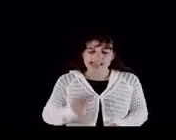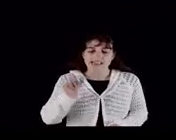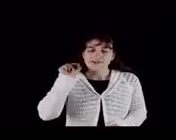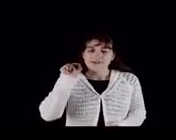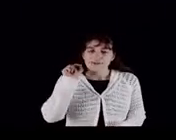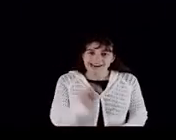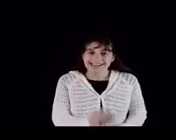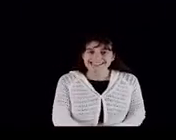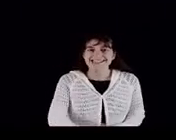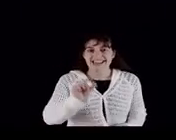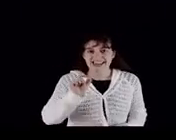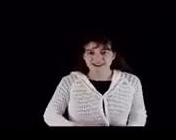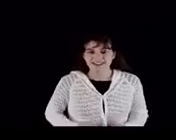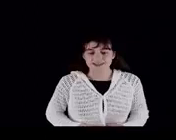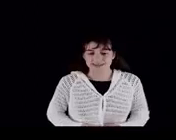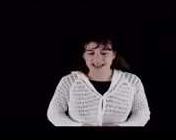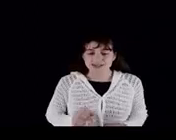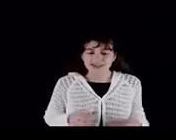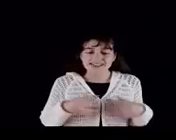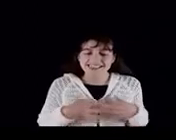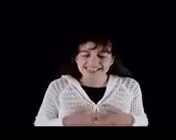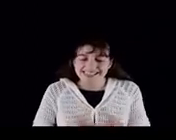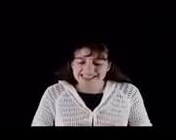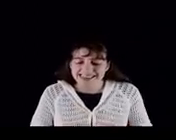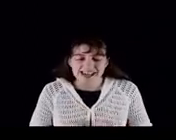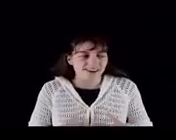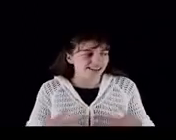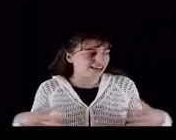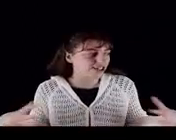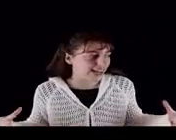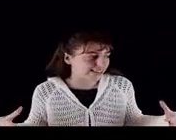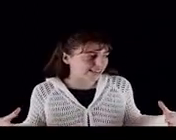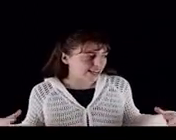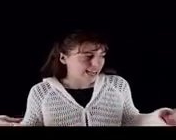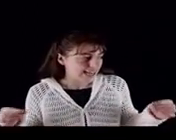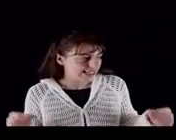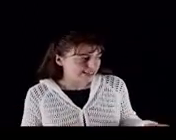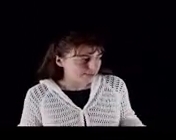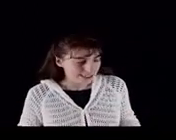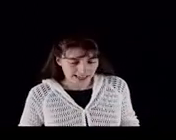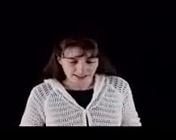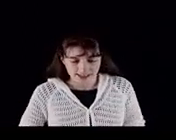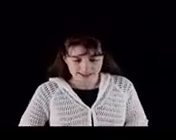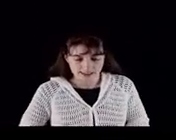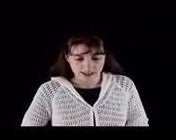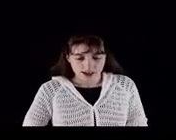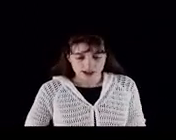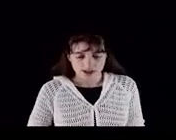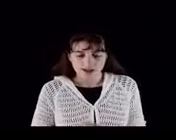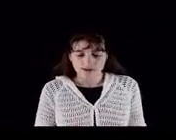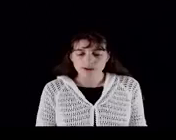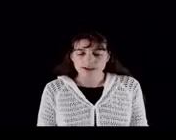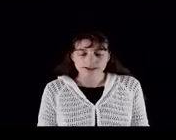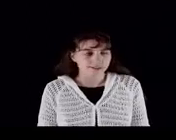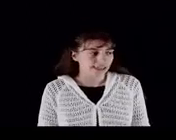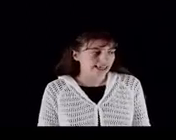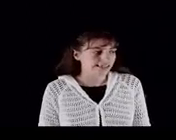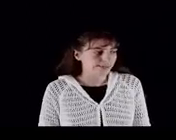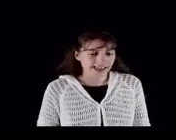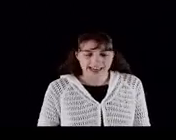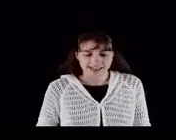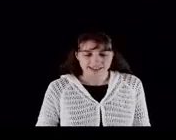is a great encouragement. As we are seeking to let our light shine, it simply tells us, the Lord